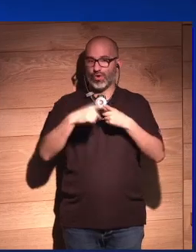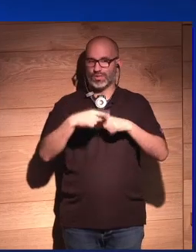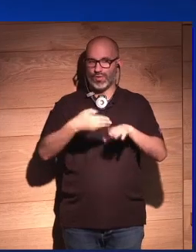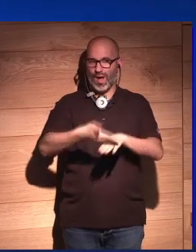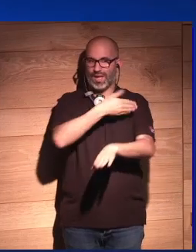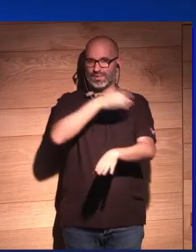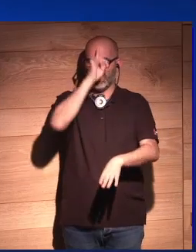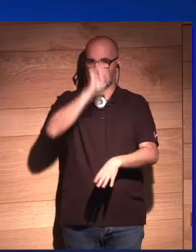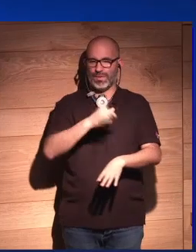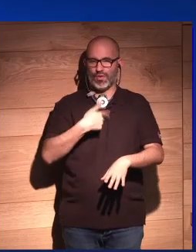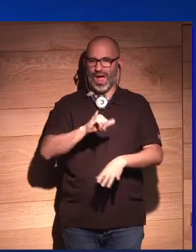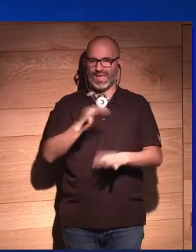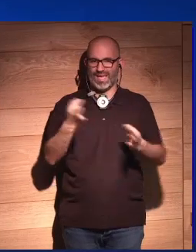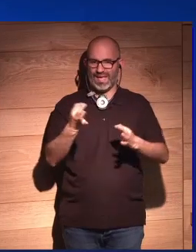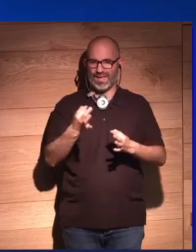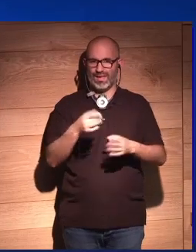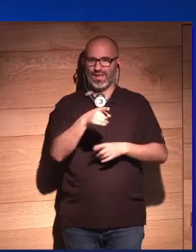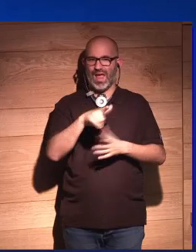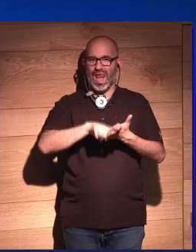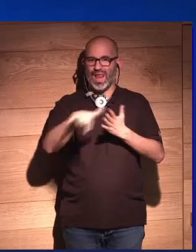the language